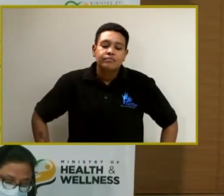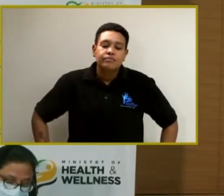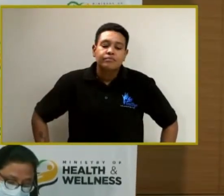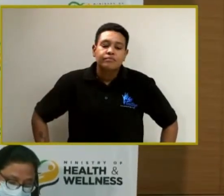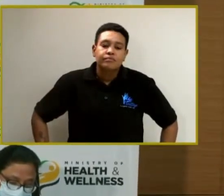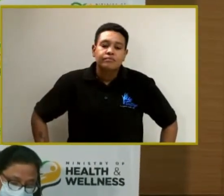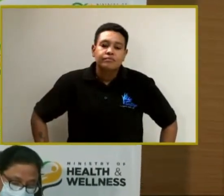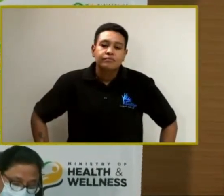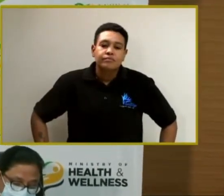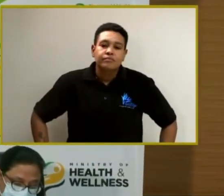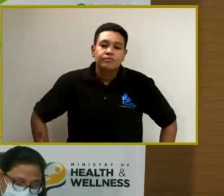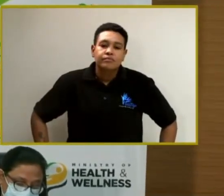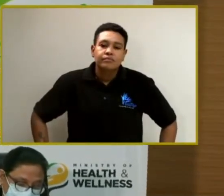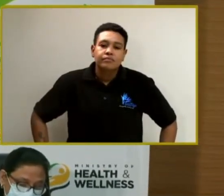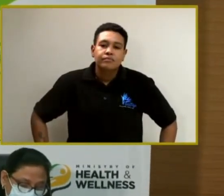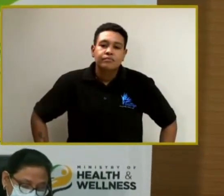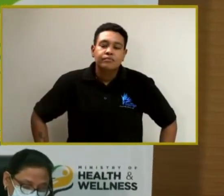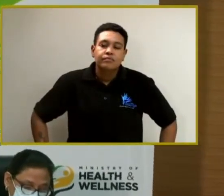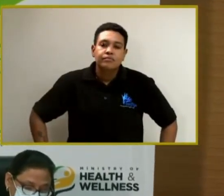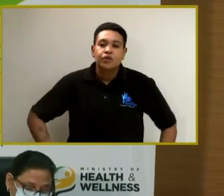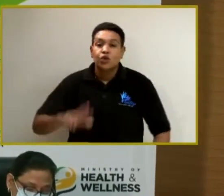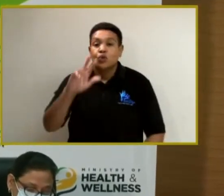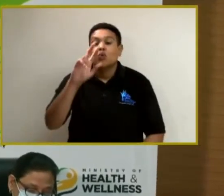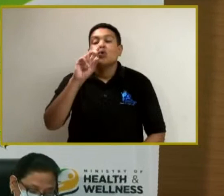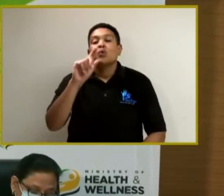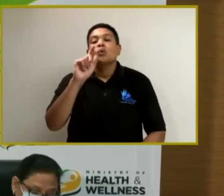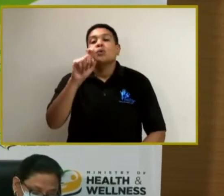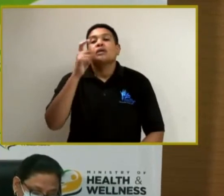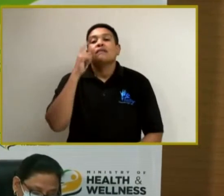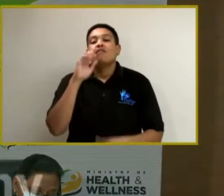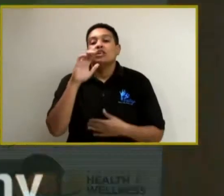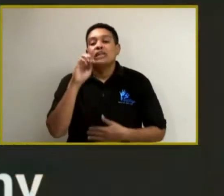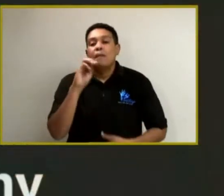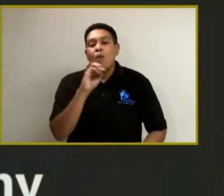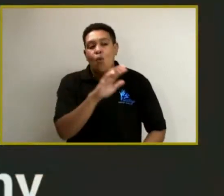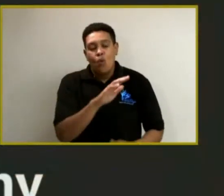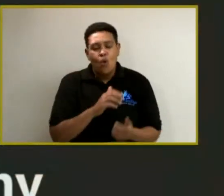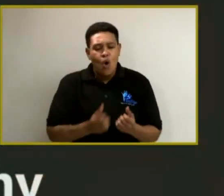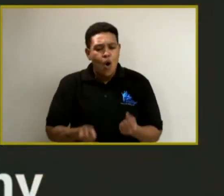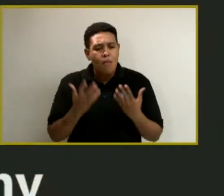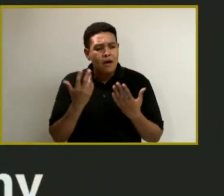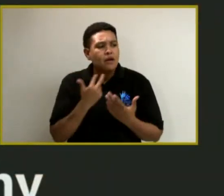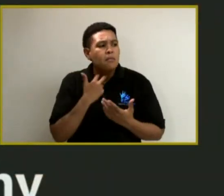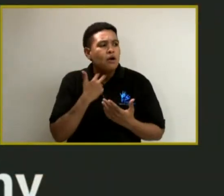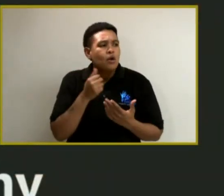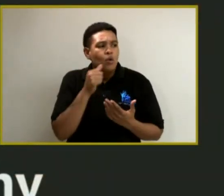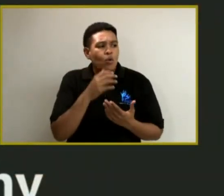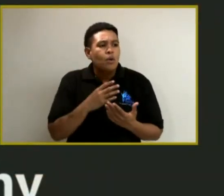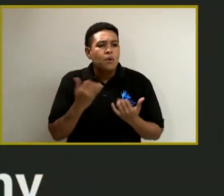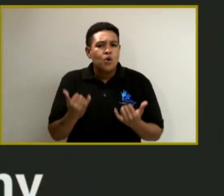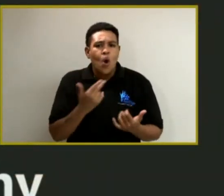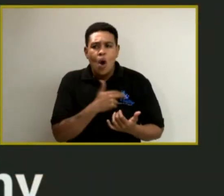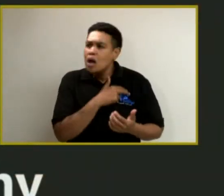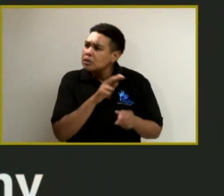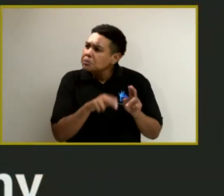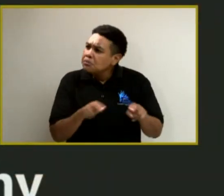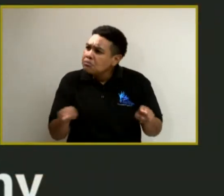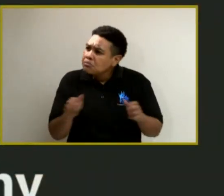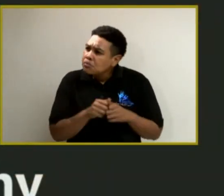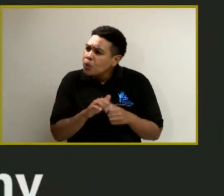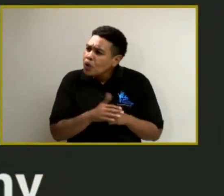Good evening. 3 quick questions here for the CMO. How many pregnant women are hospitalized